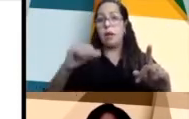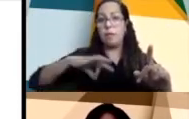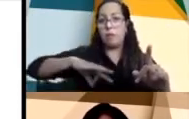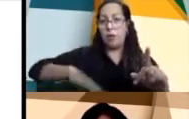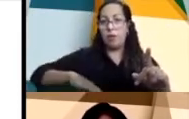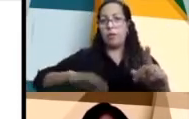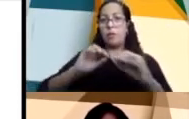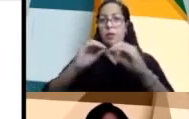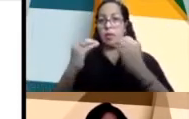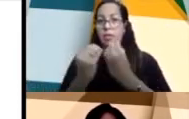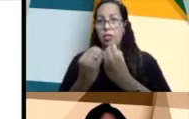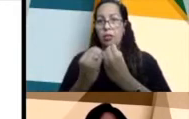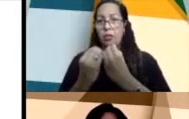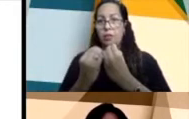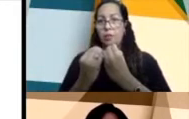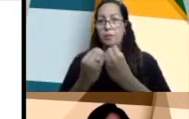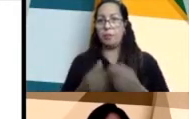non-for-profit organizations.